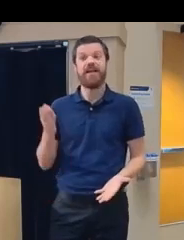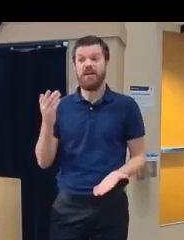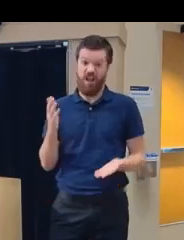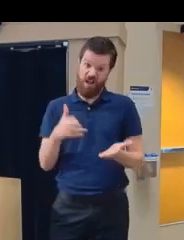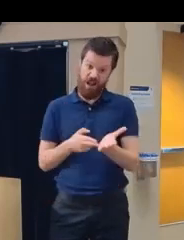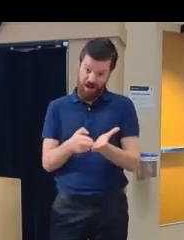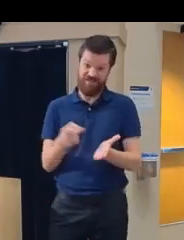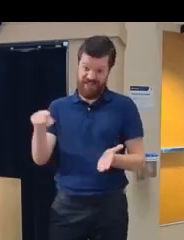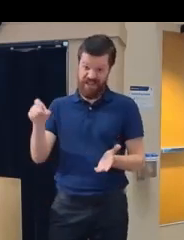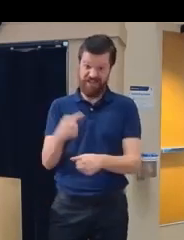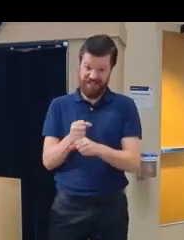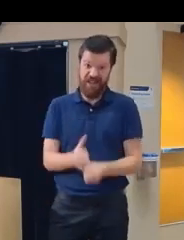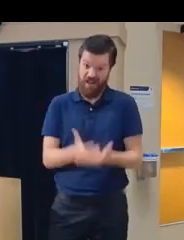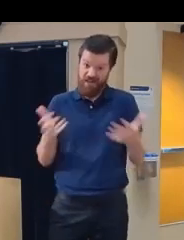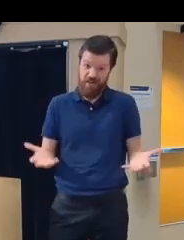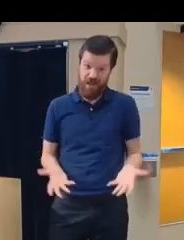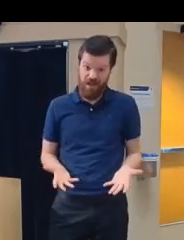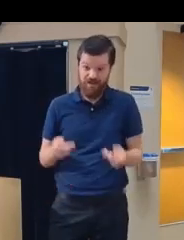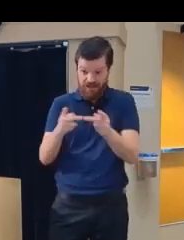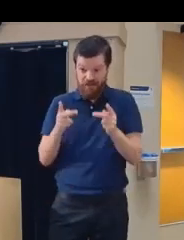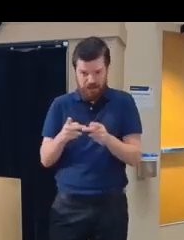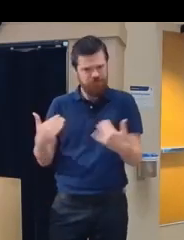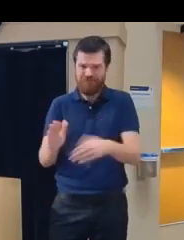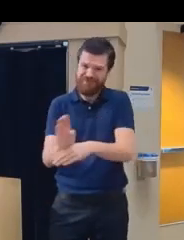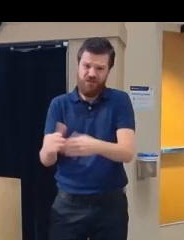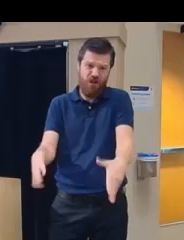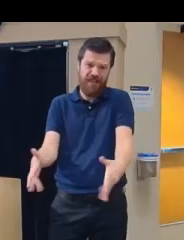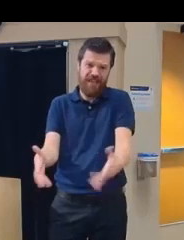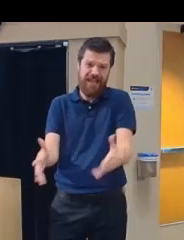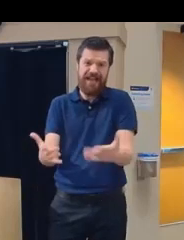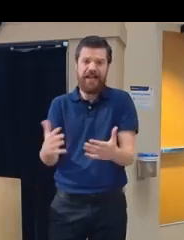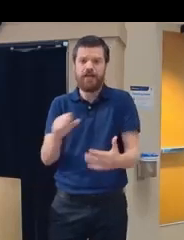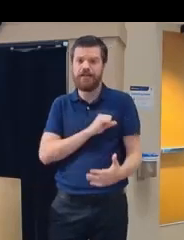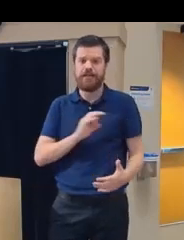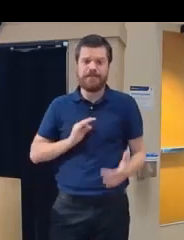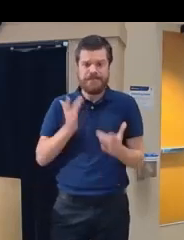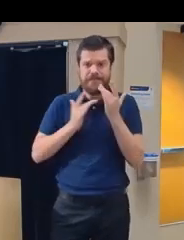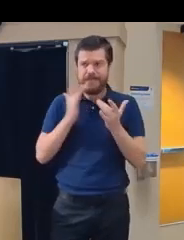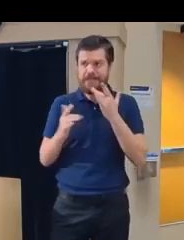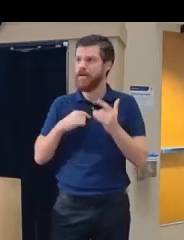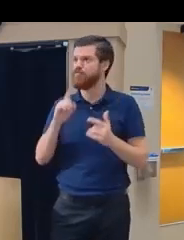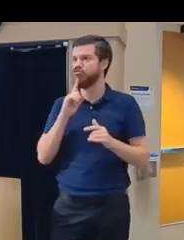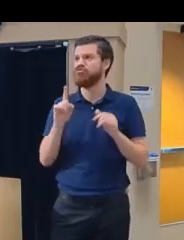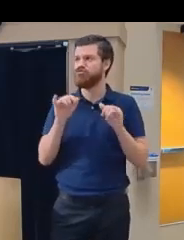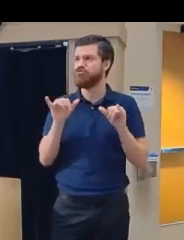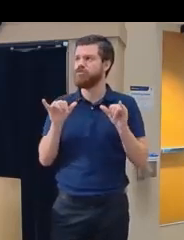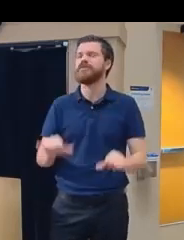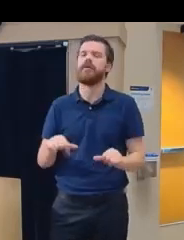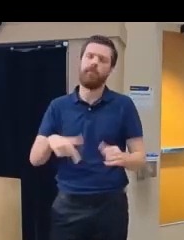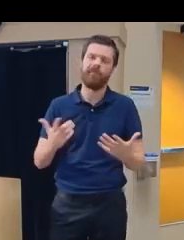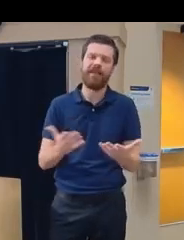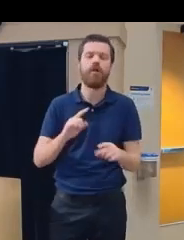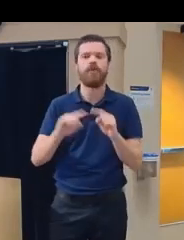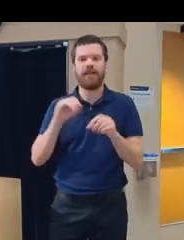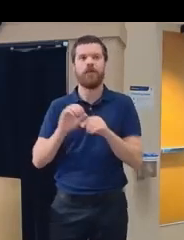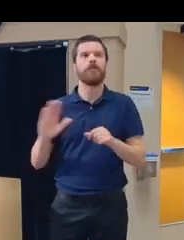more. They have to get a lot. These places are very busy and they're understaffed, et cetera, just like I'm sure is here. I mean, not here, but like in your